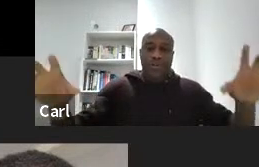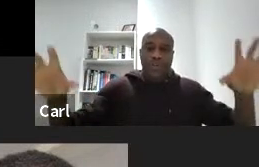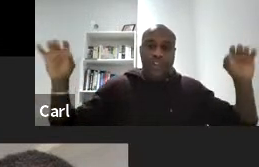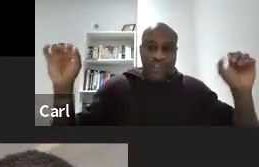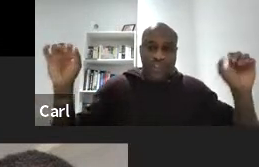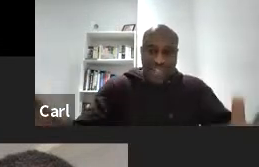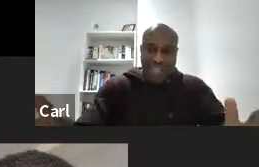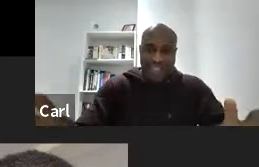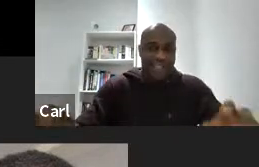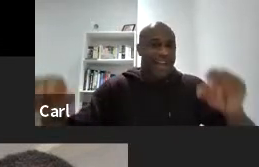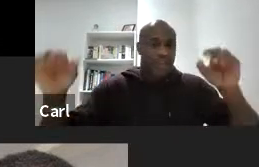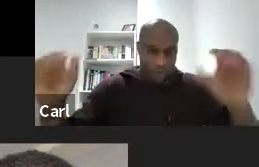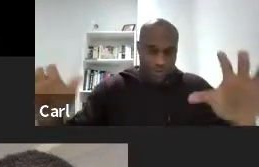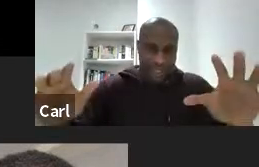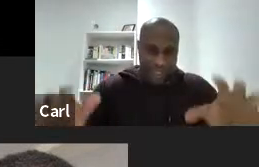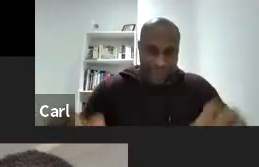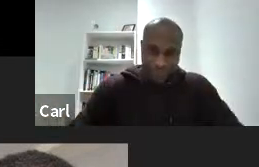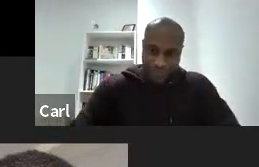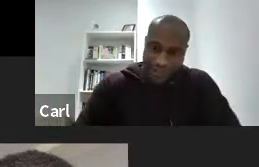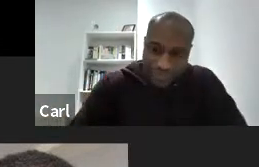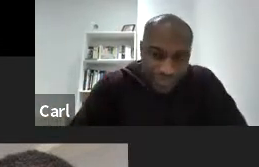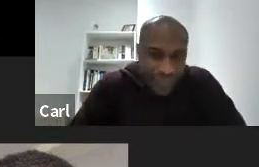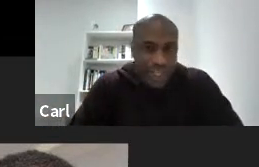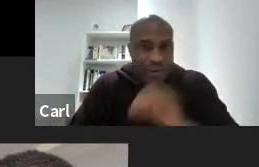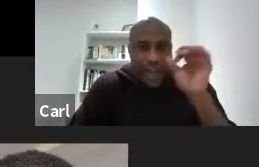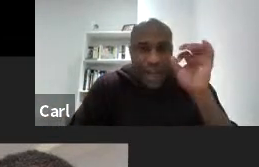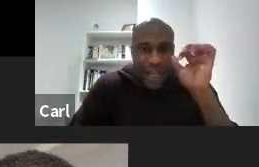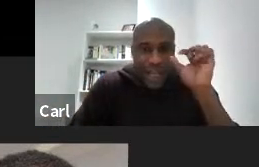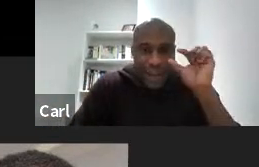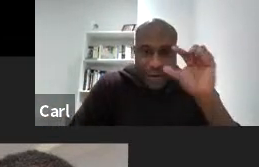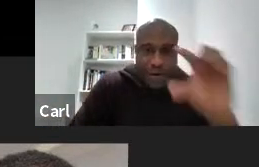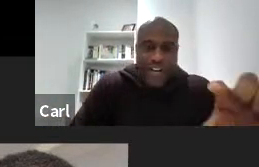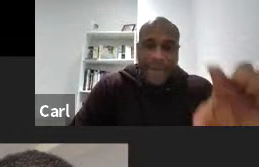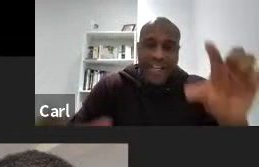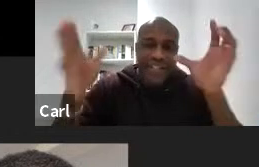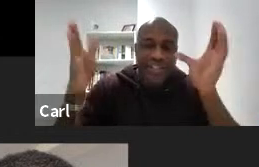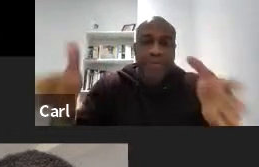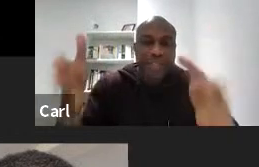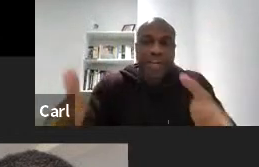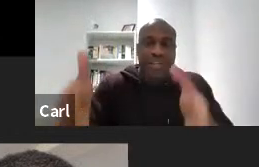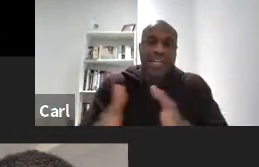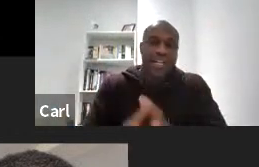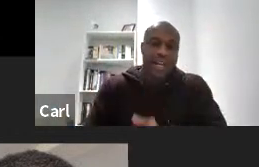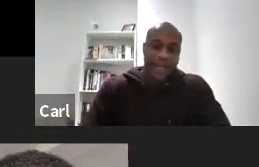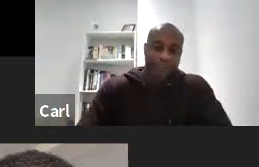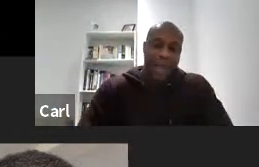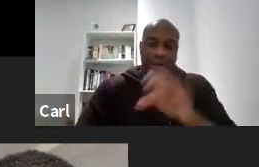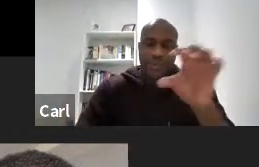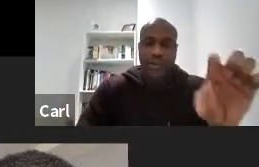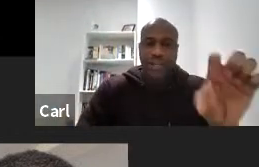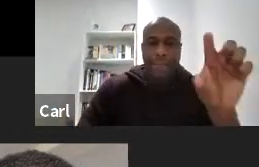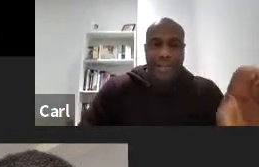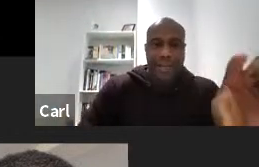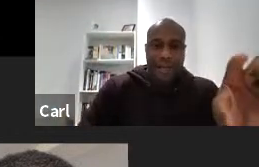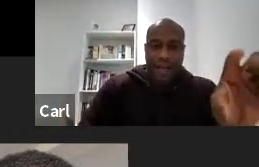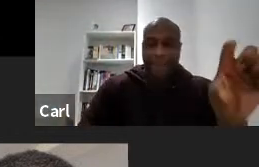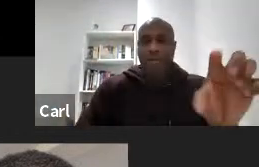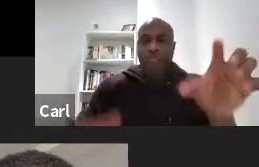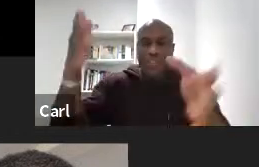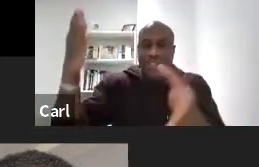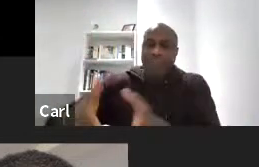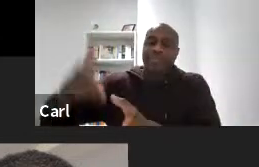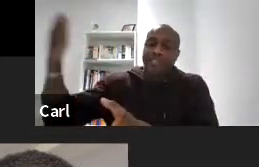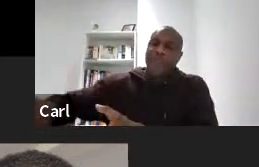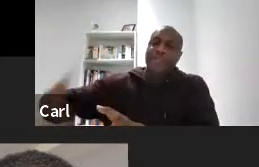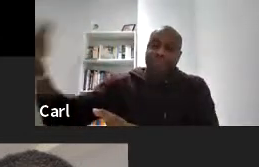you launch to enthusiasts and not cricket. All right. So prototyping is so, so key here. And we're going to talk in a bit